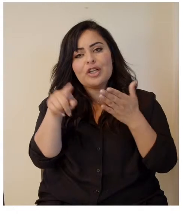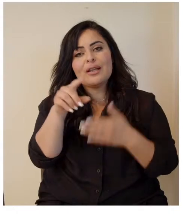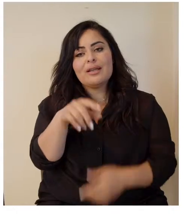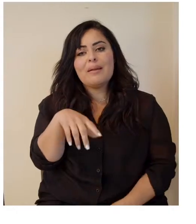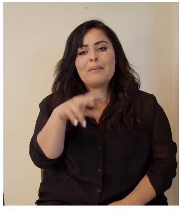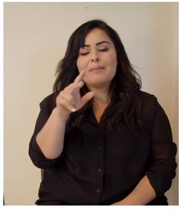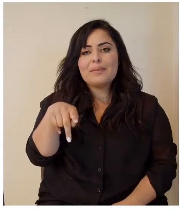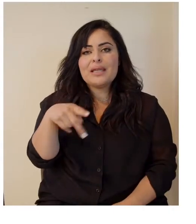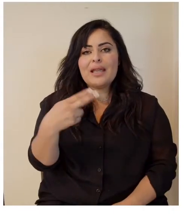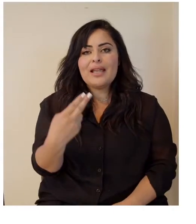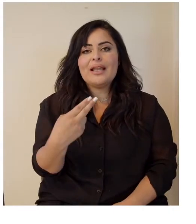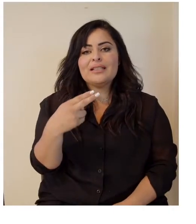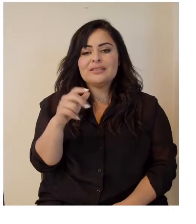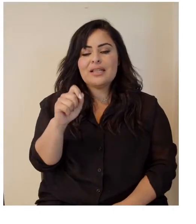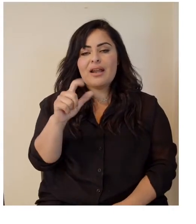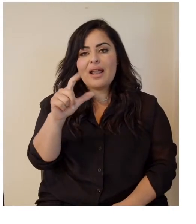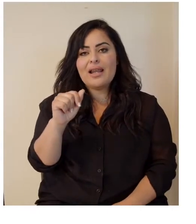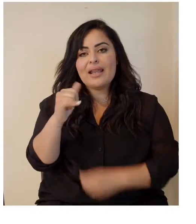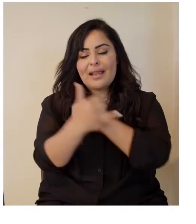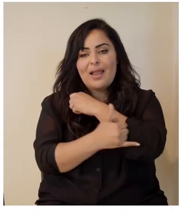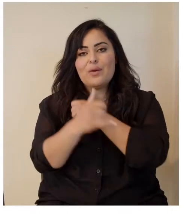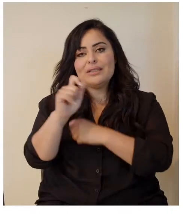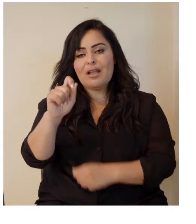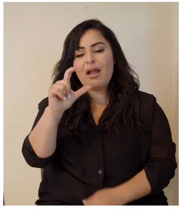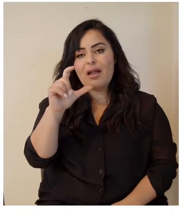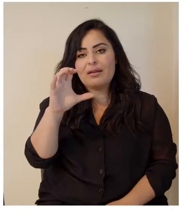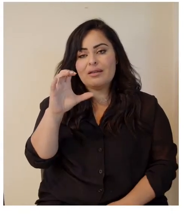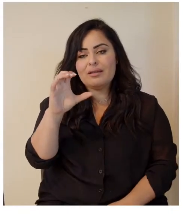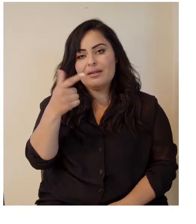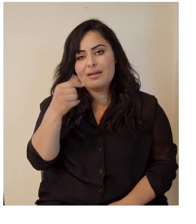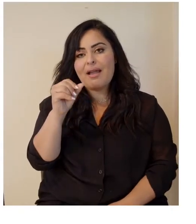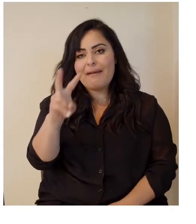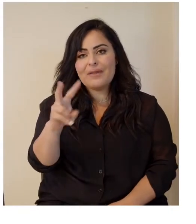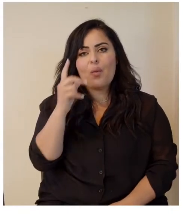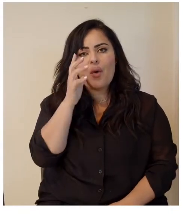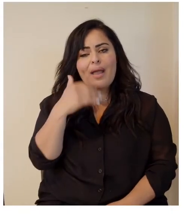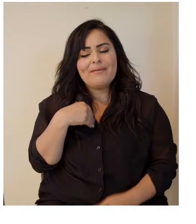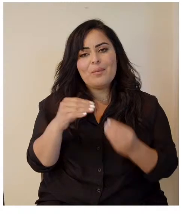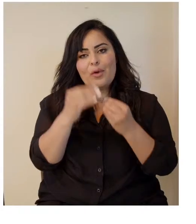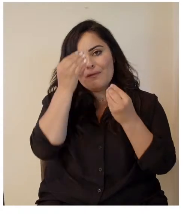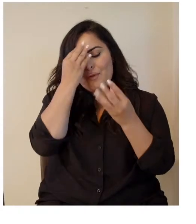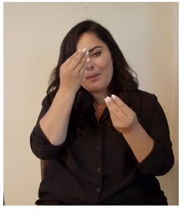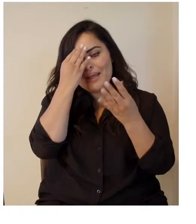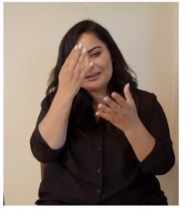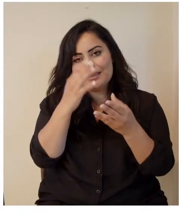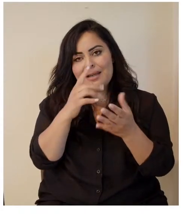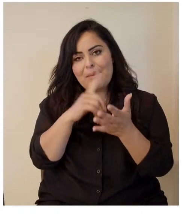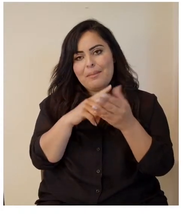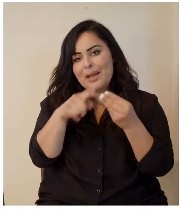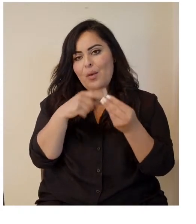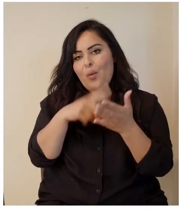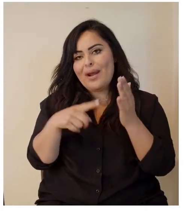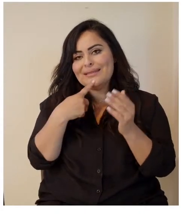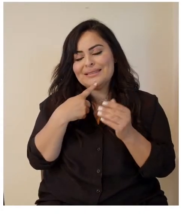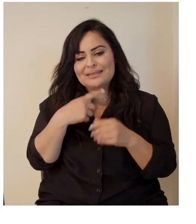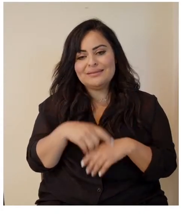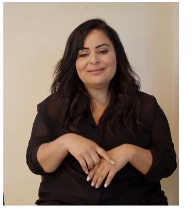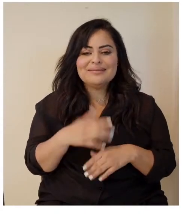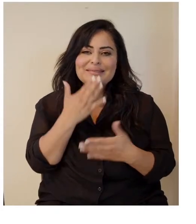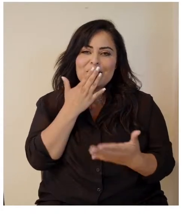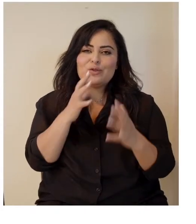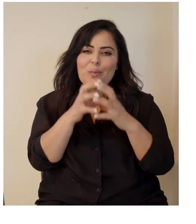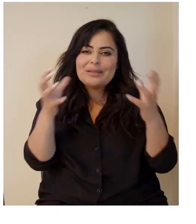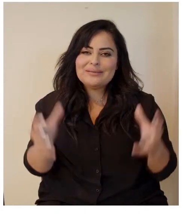at ph.lacounty.gov. You'll find a lot more detail about the things I spoke about. Thanks so much.